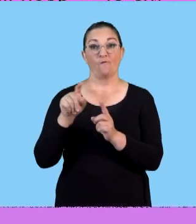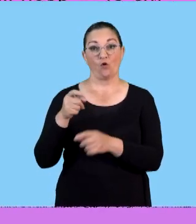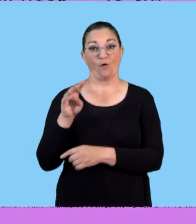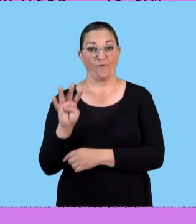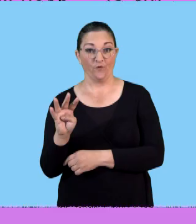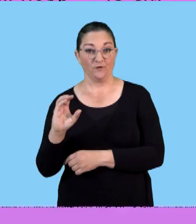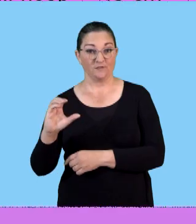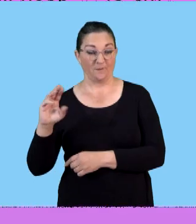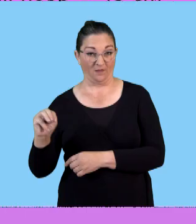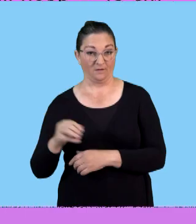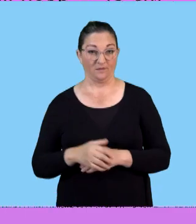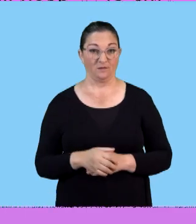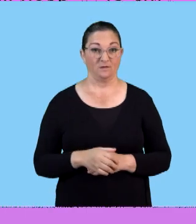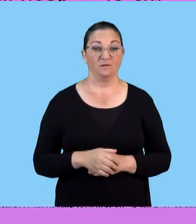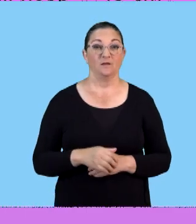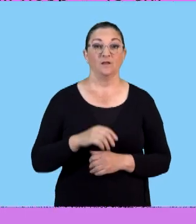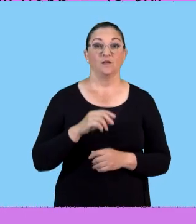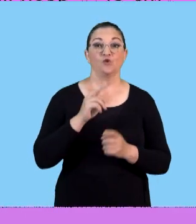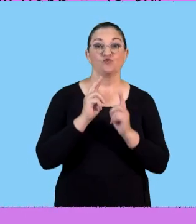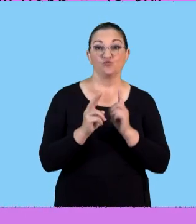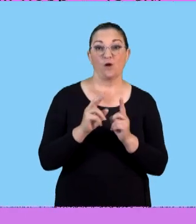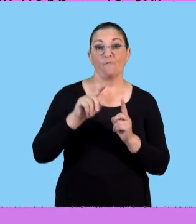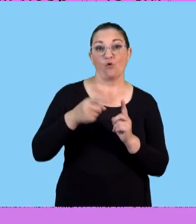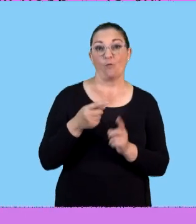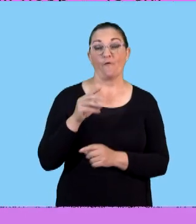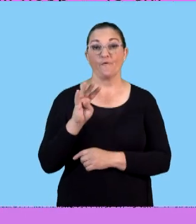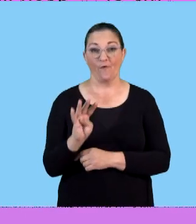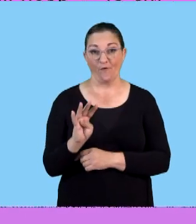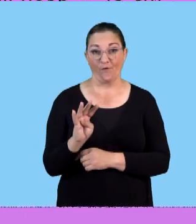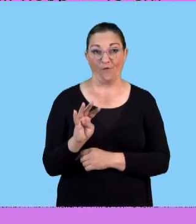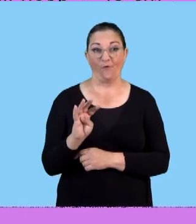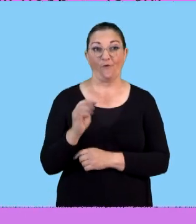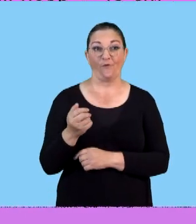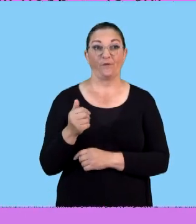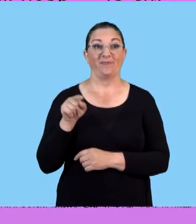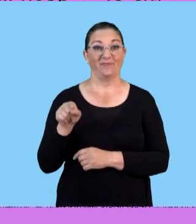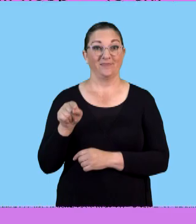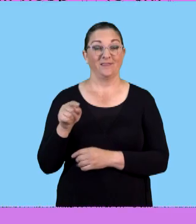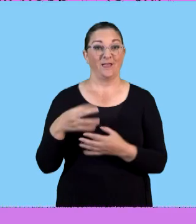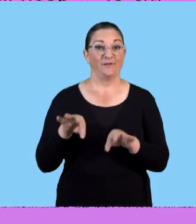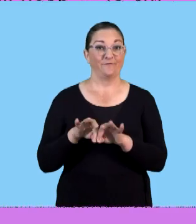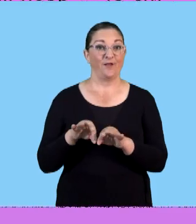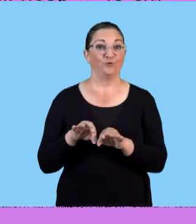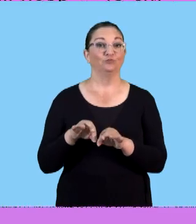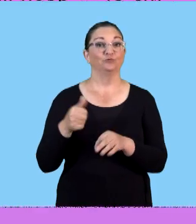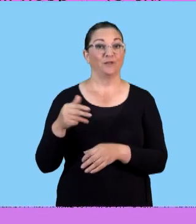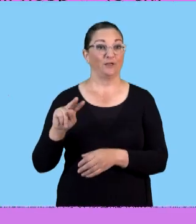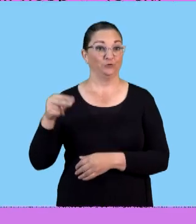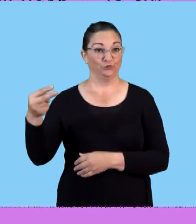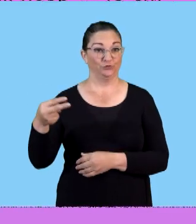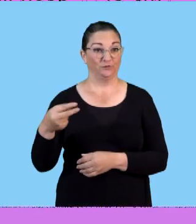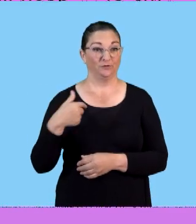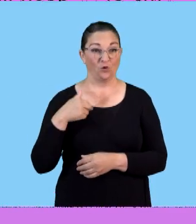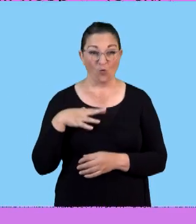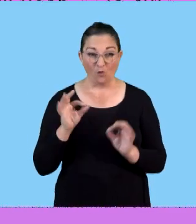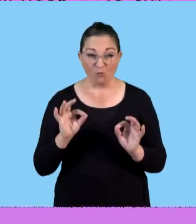12.4 centimeters. So I'm going to substitute that by saying it's 12.4 and I square that value.